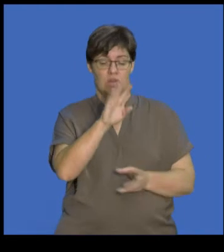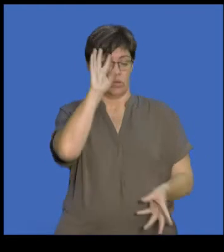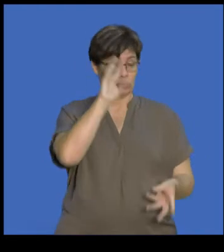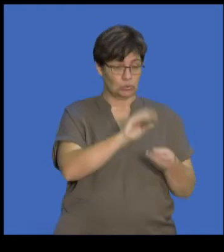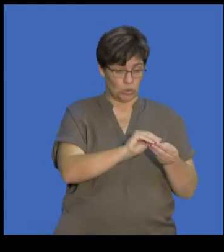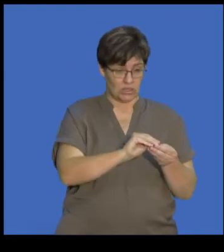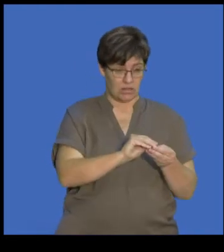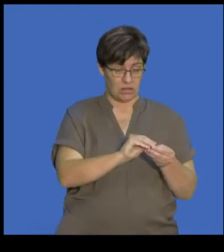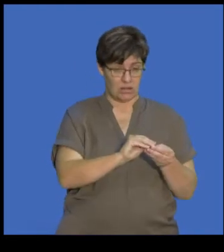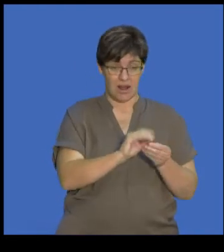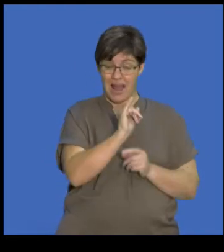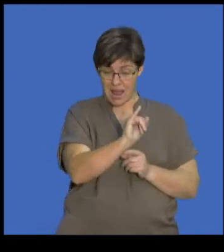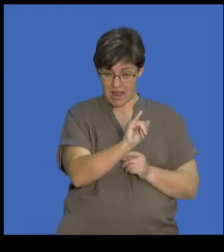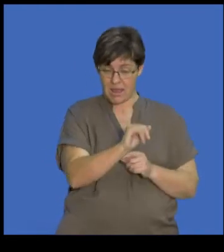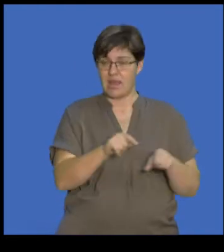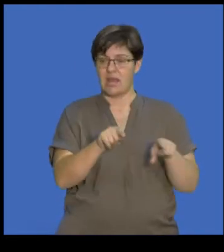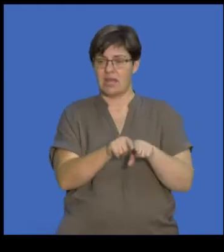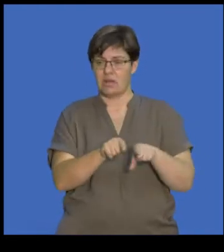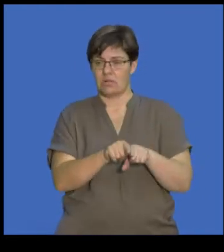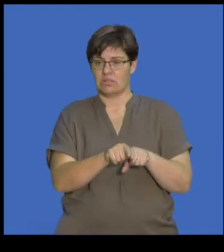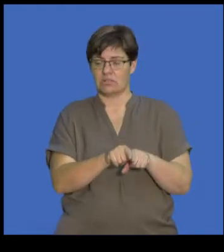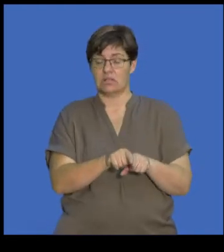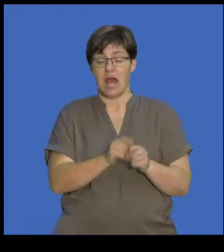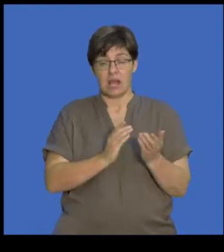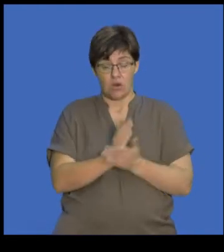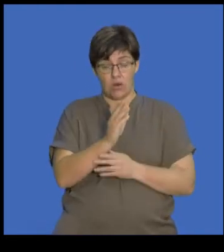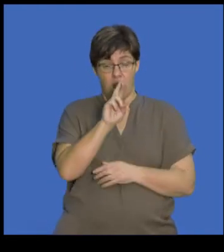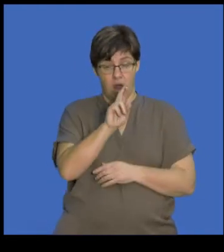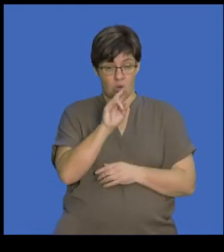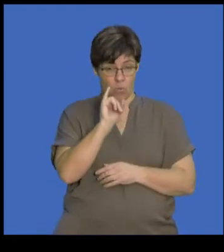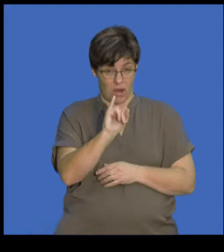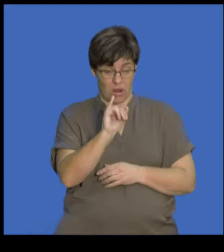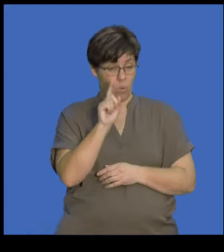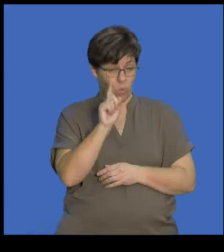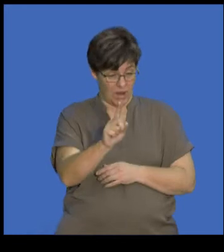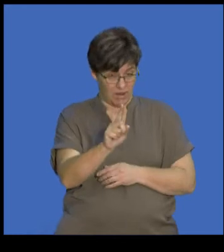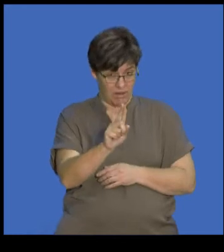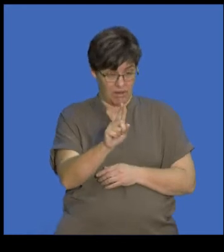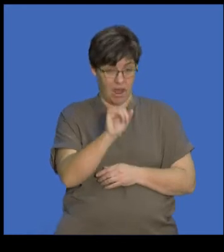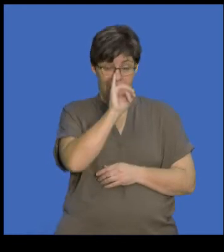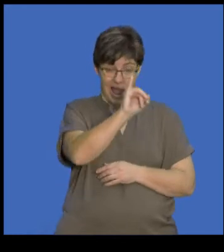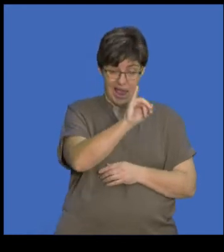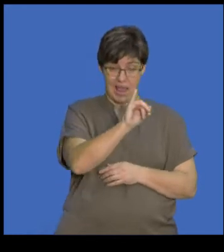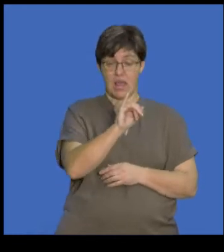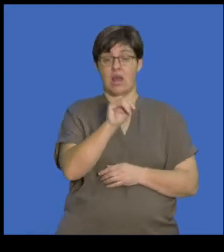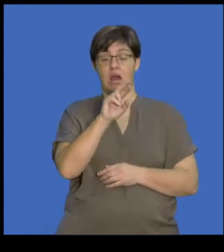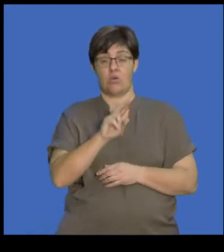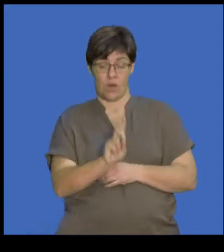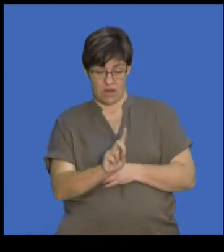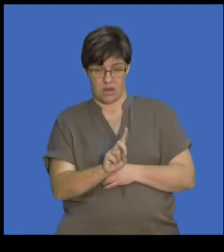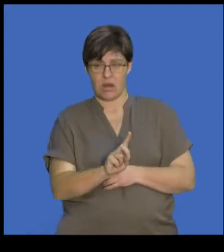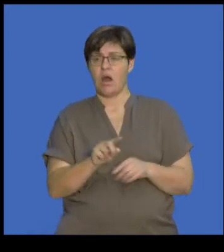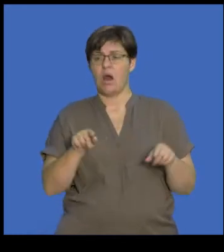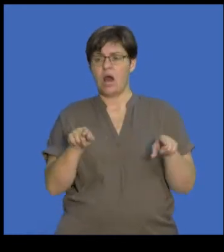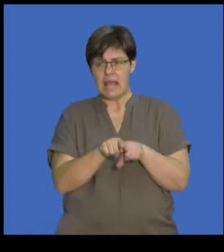current is equals to the current that passes through R1. We can call that current 1, and then which is